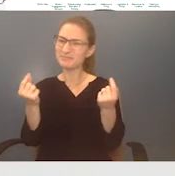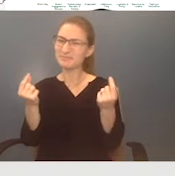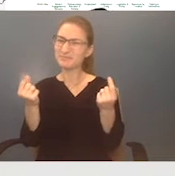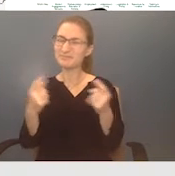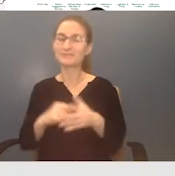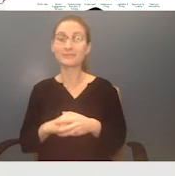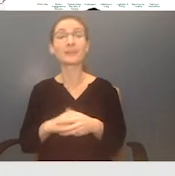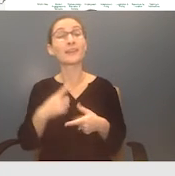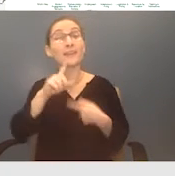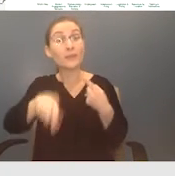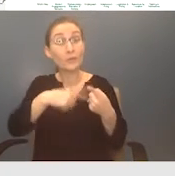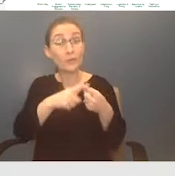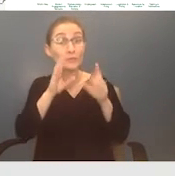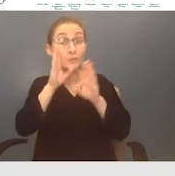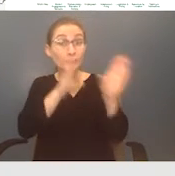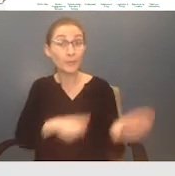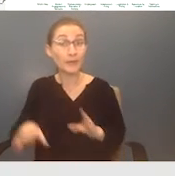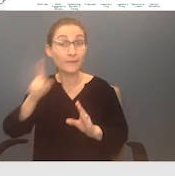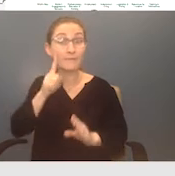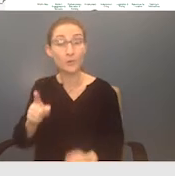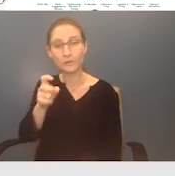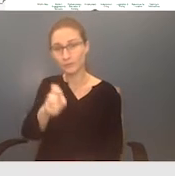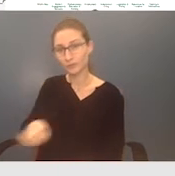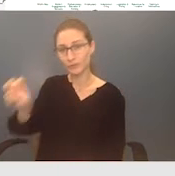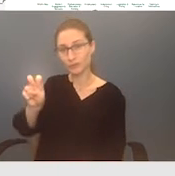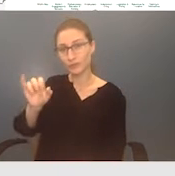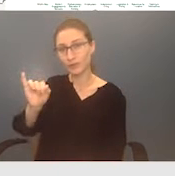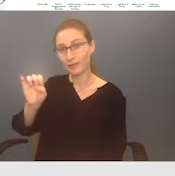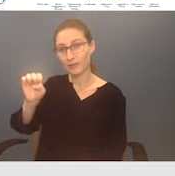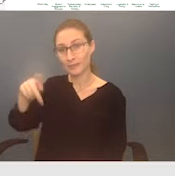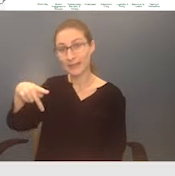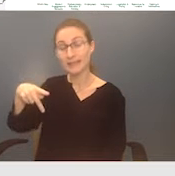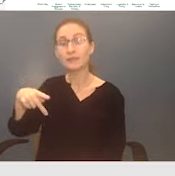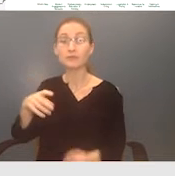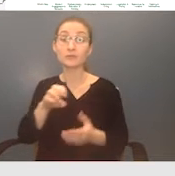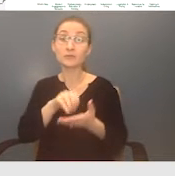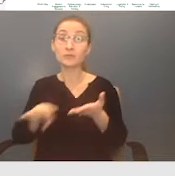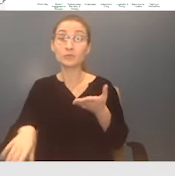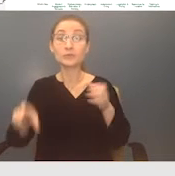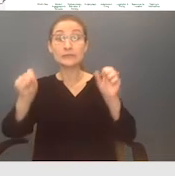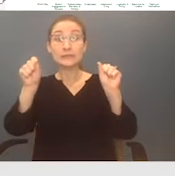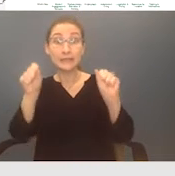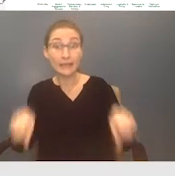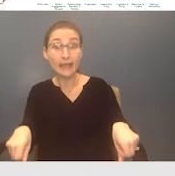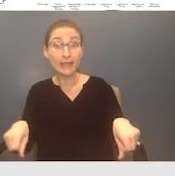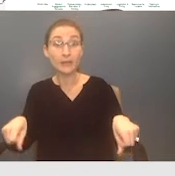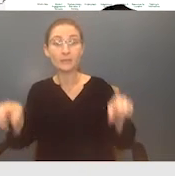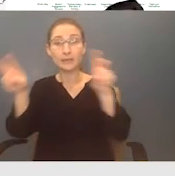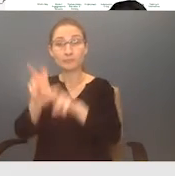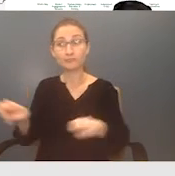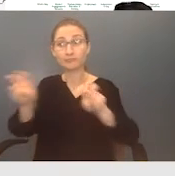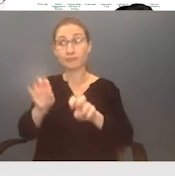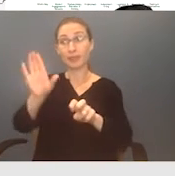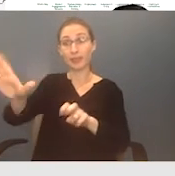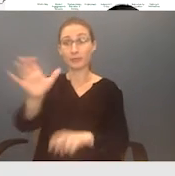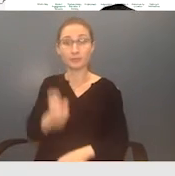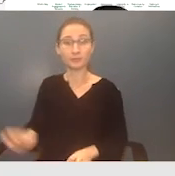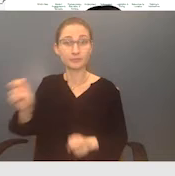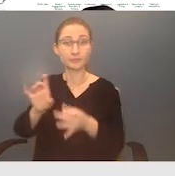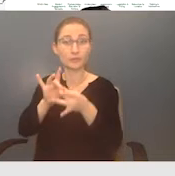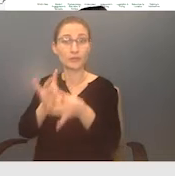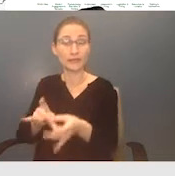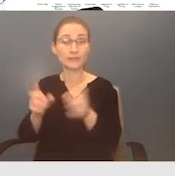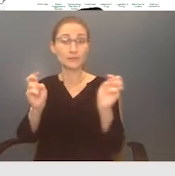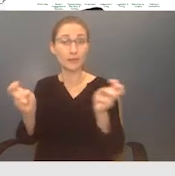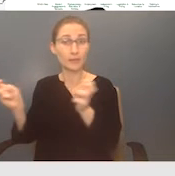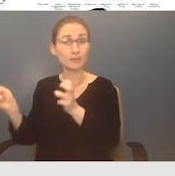you're preparing for a transition IEP, students can be assessed on transition related items, and they're things